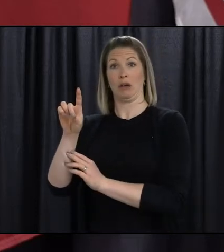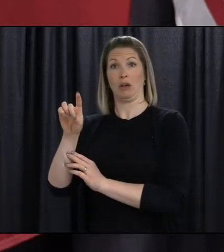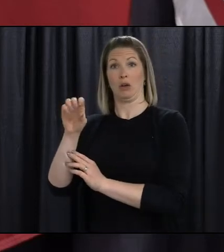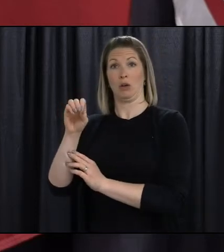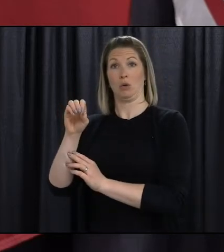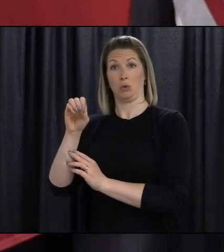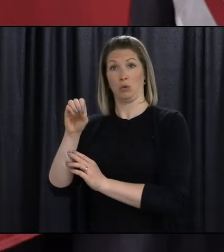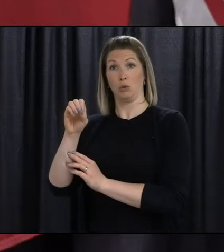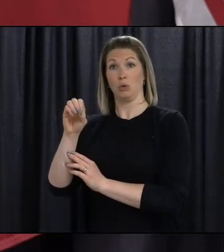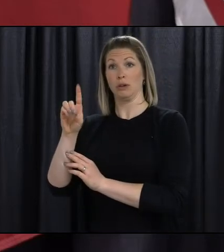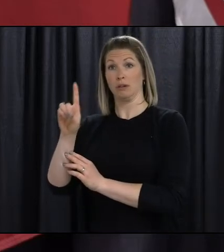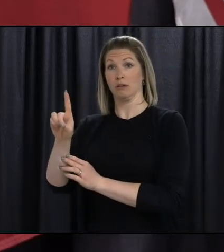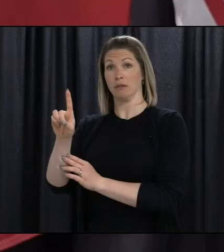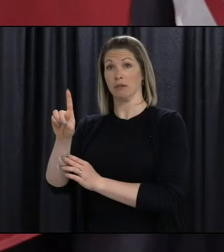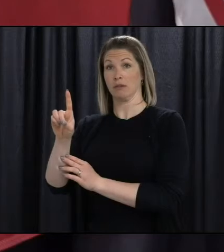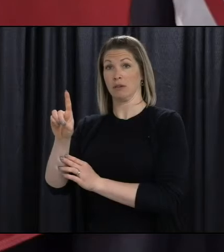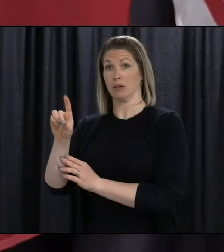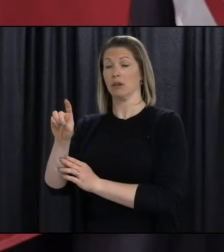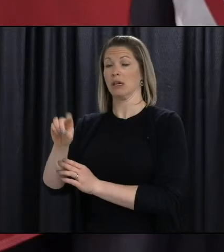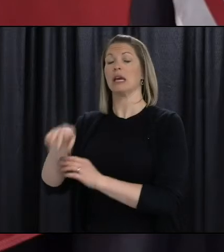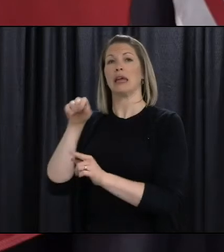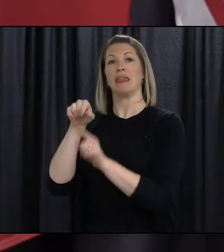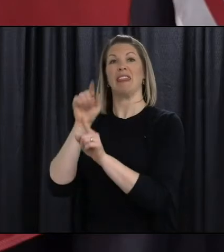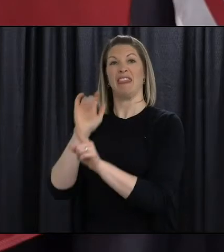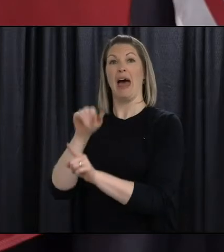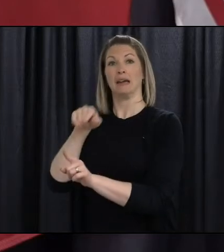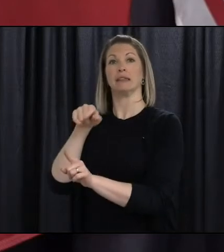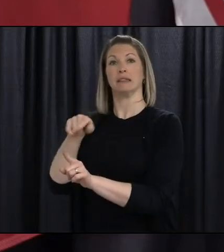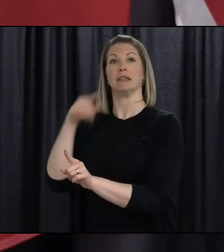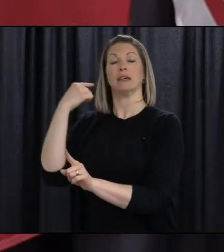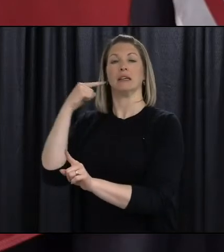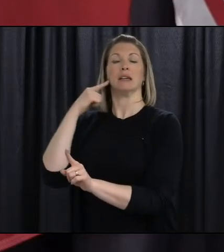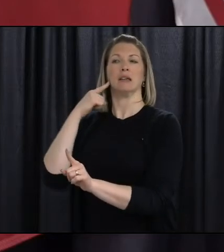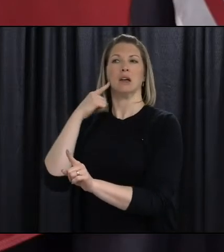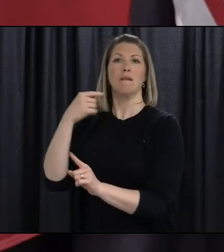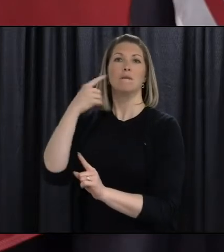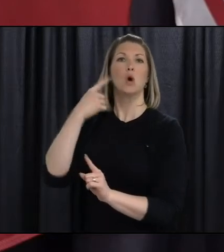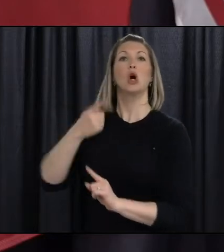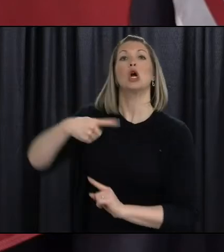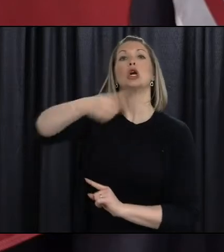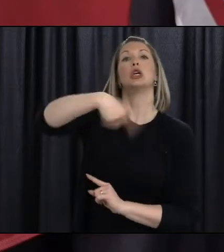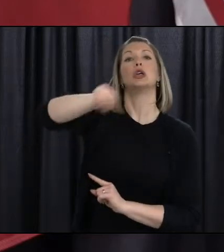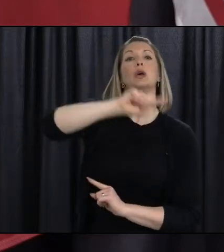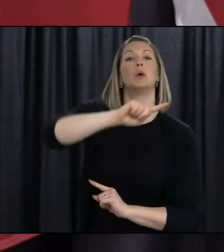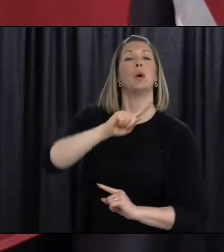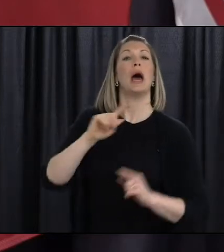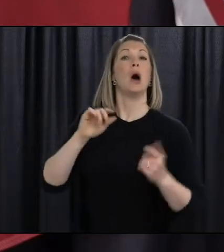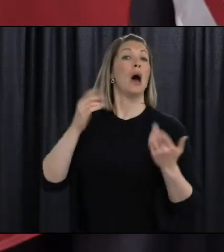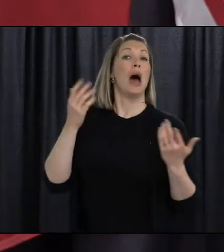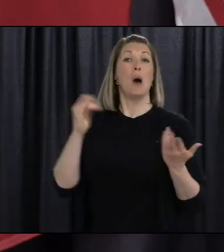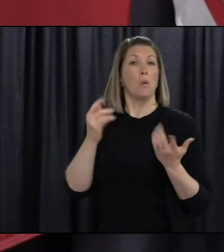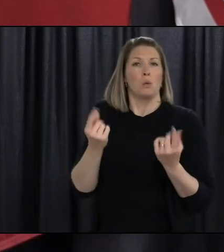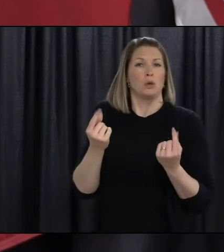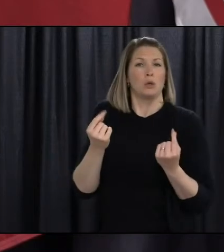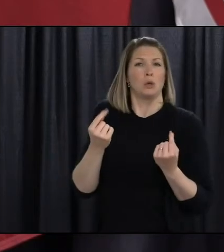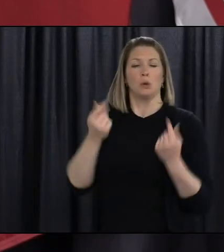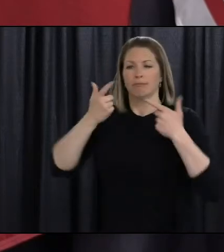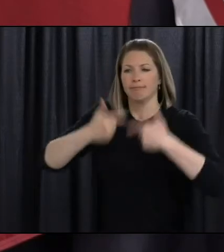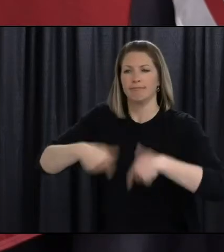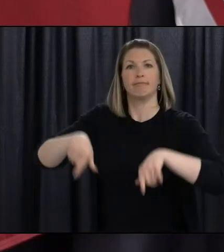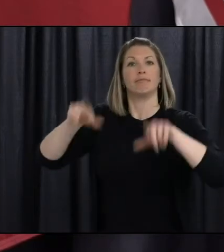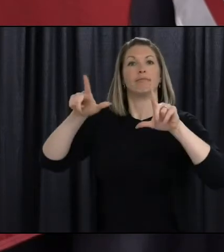I know many of you have been adapting to online shopping. I hope local online shopping, and there you can get home delivery, you can get